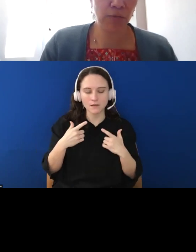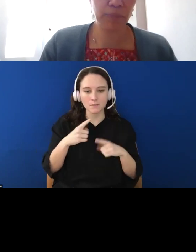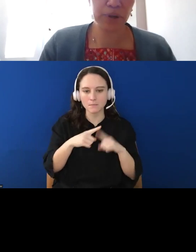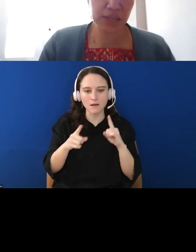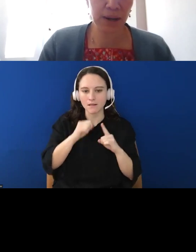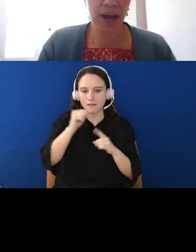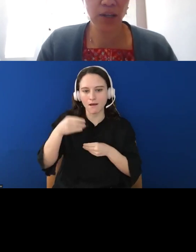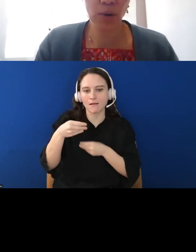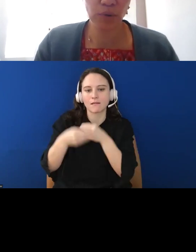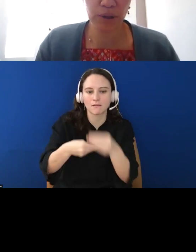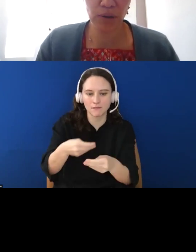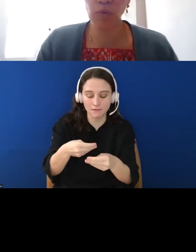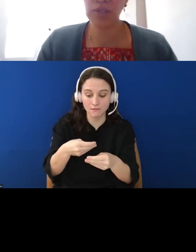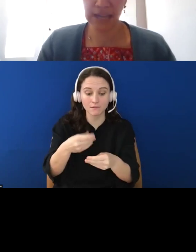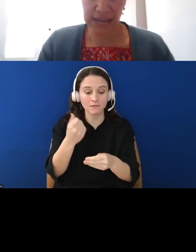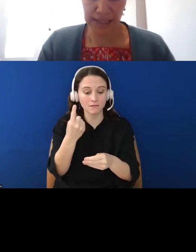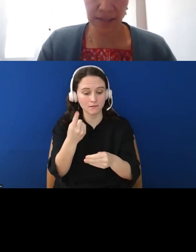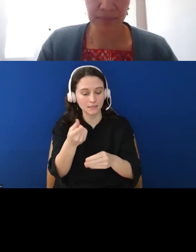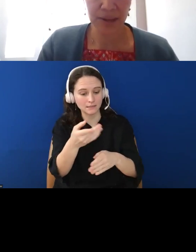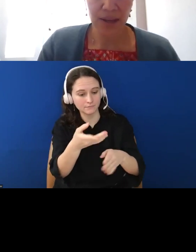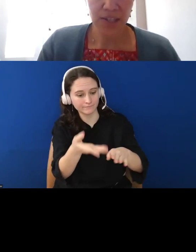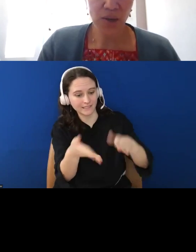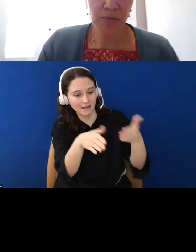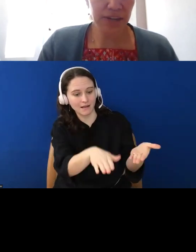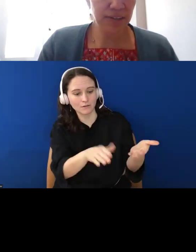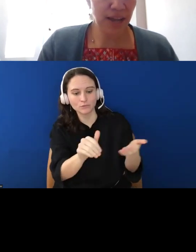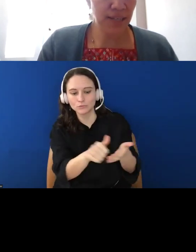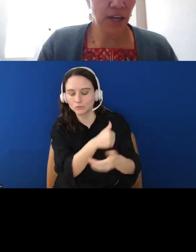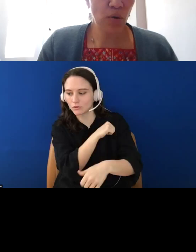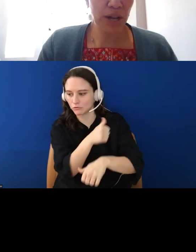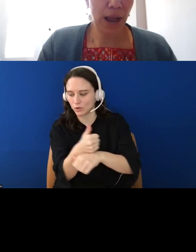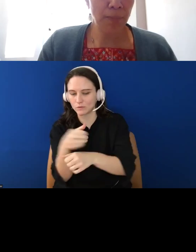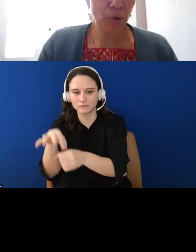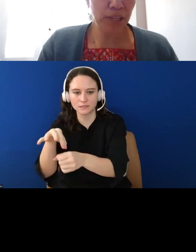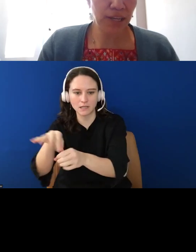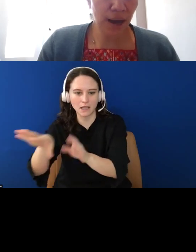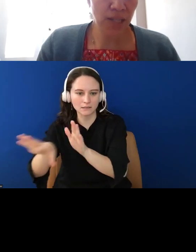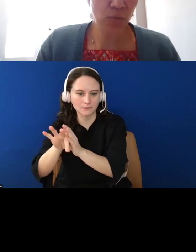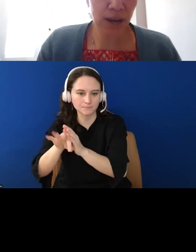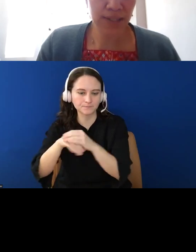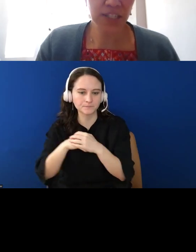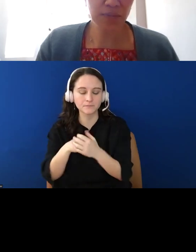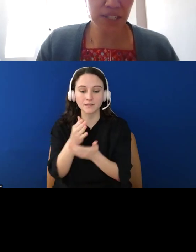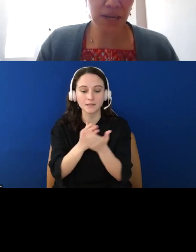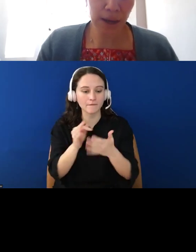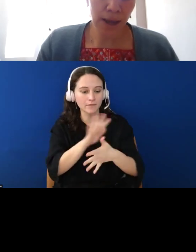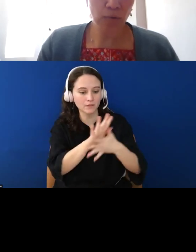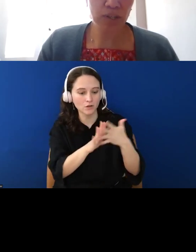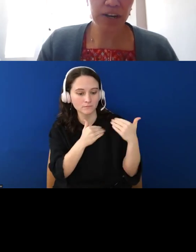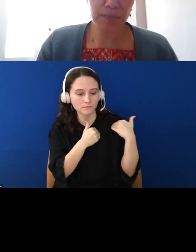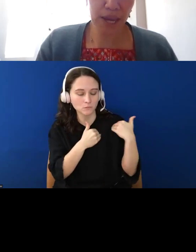the death of a principal, a new authority was elected. Some of their tasks included appointing as well as